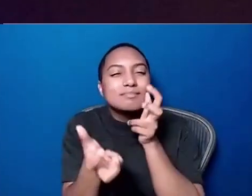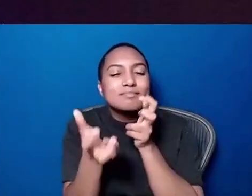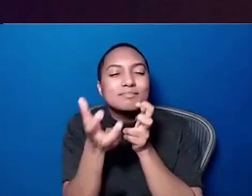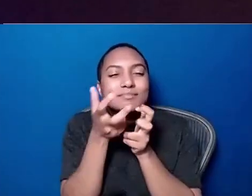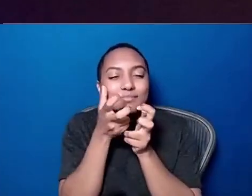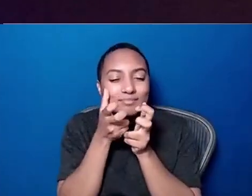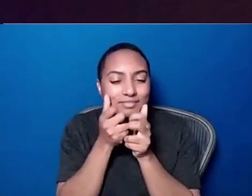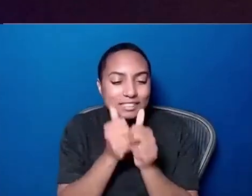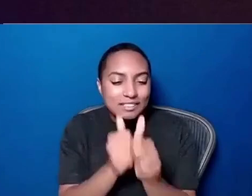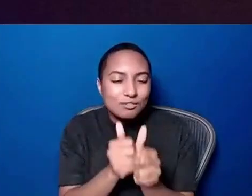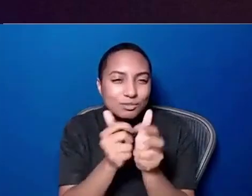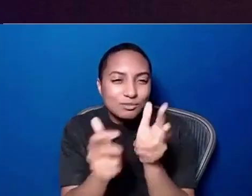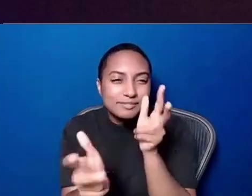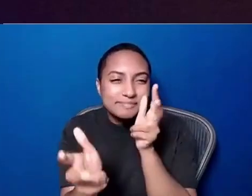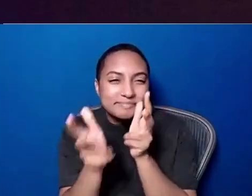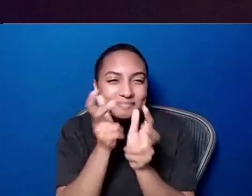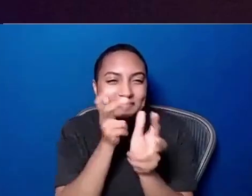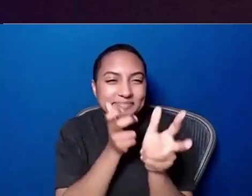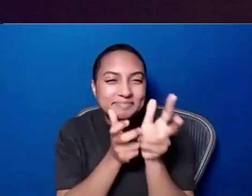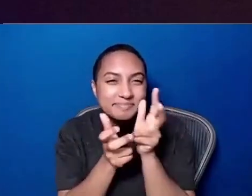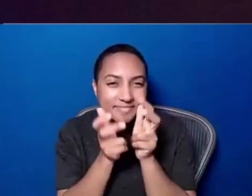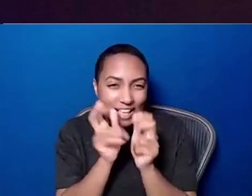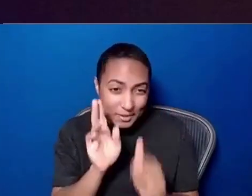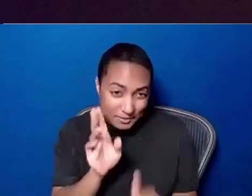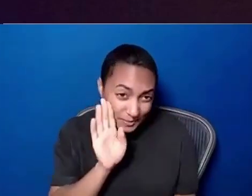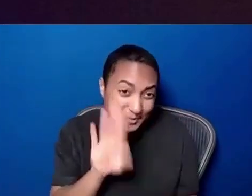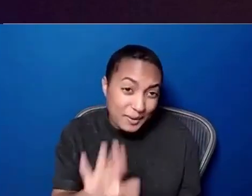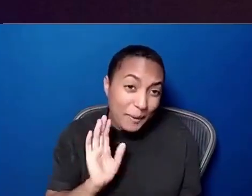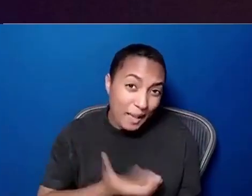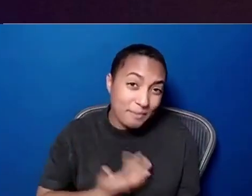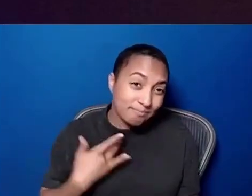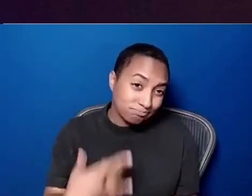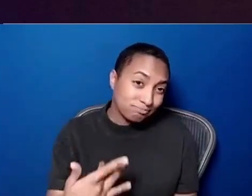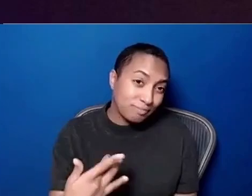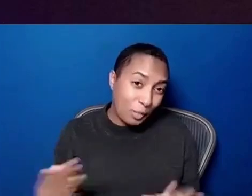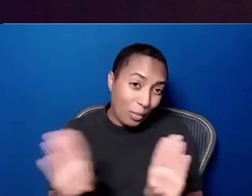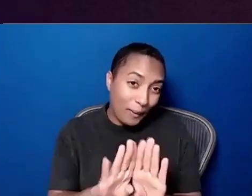you. And you know how we close.